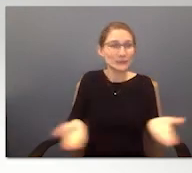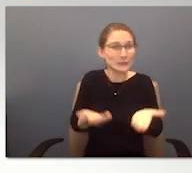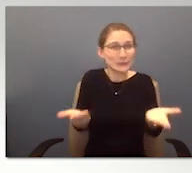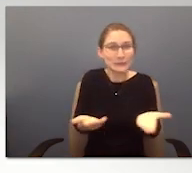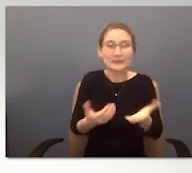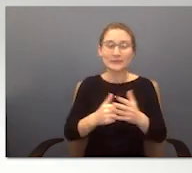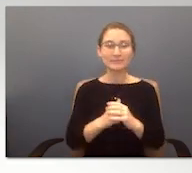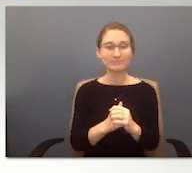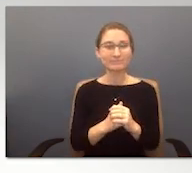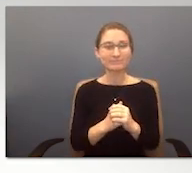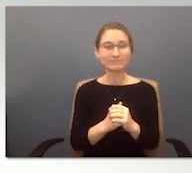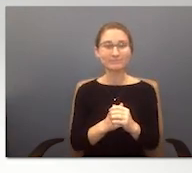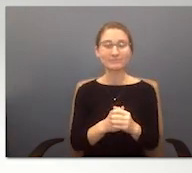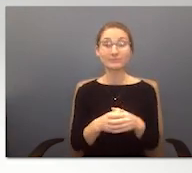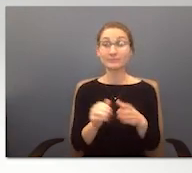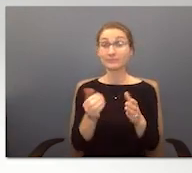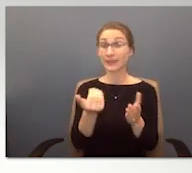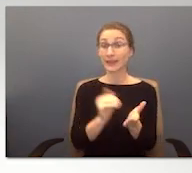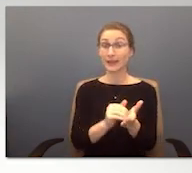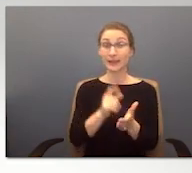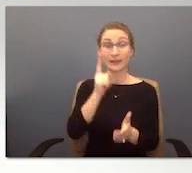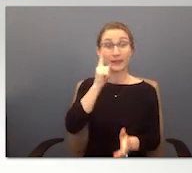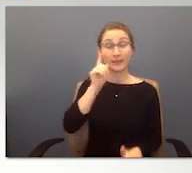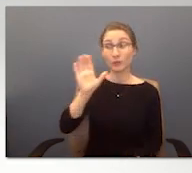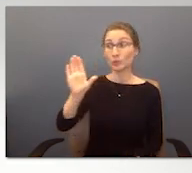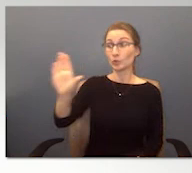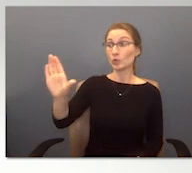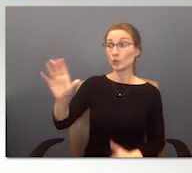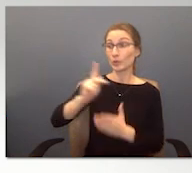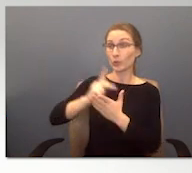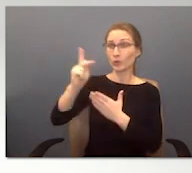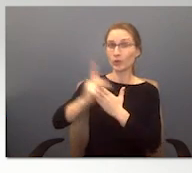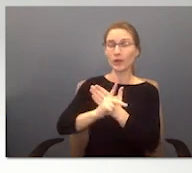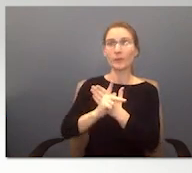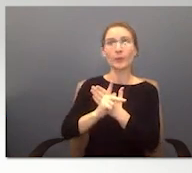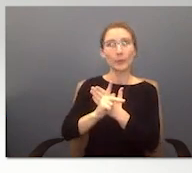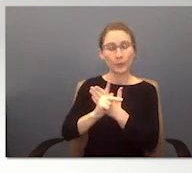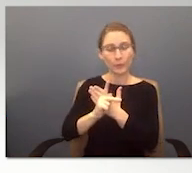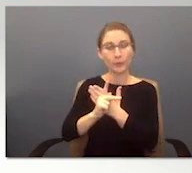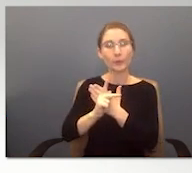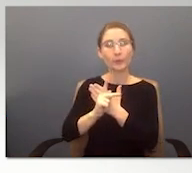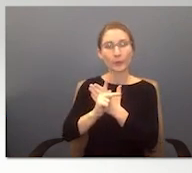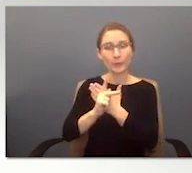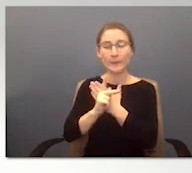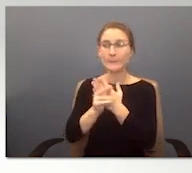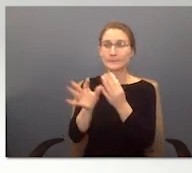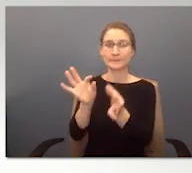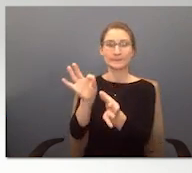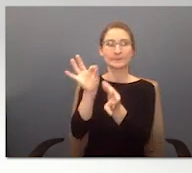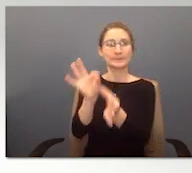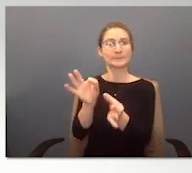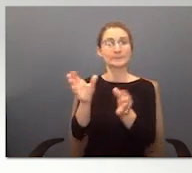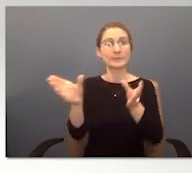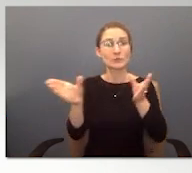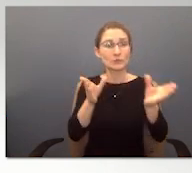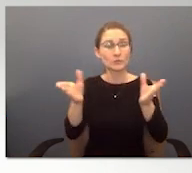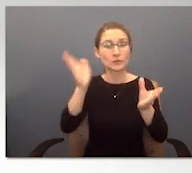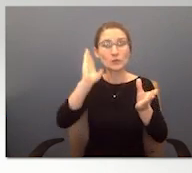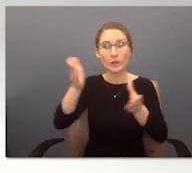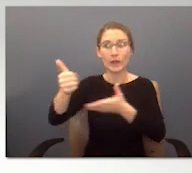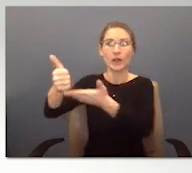And again, I think your program is exactly the kind of service that will